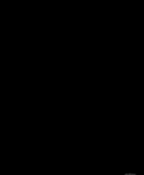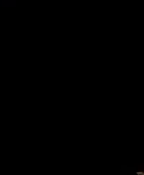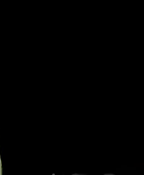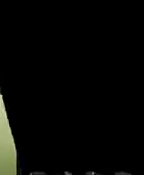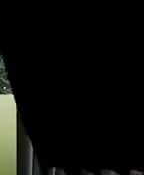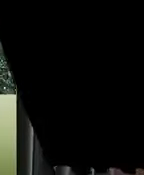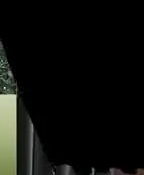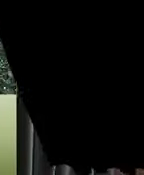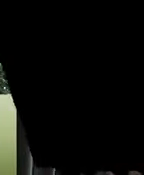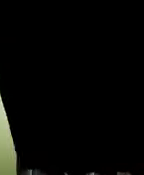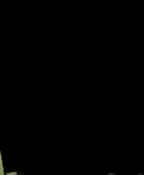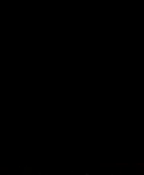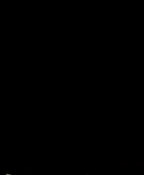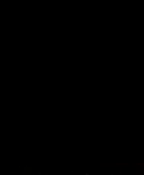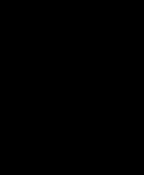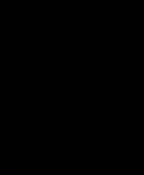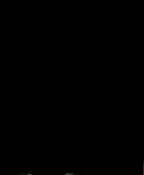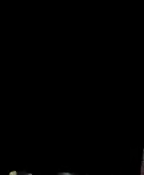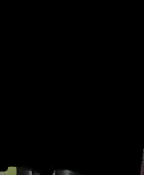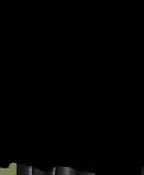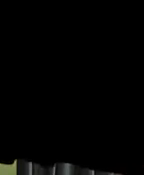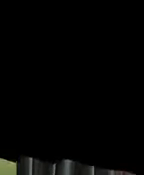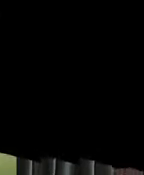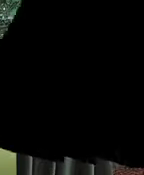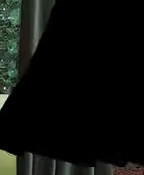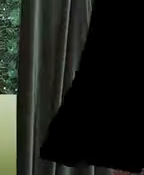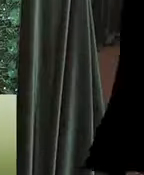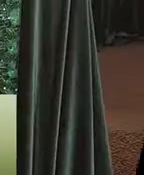working on Jesus' words in my life.